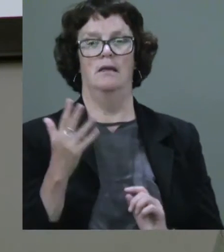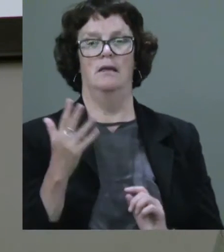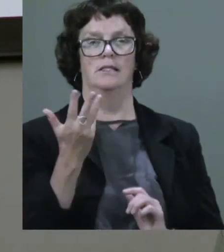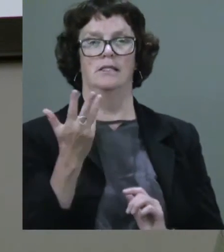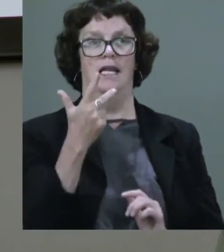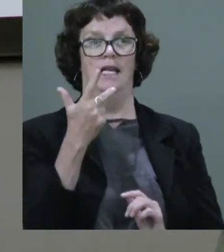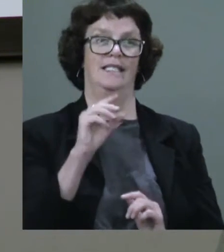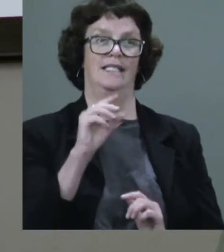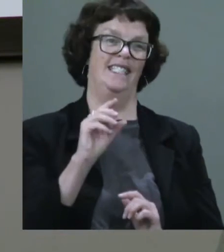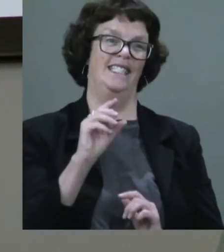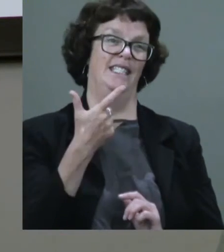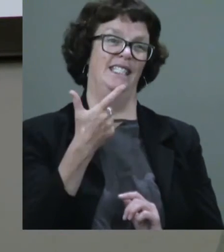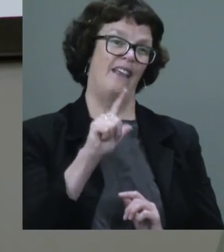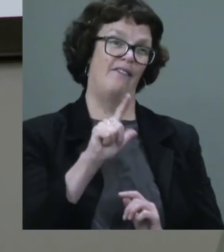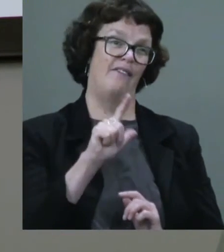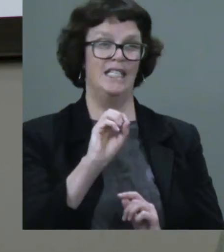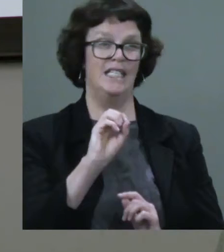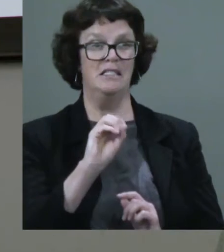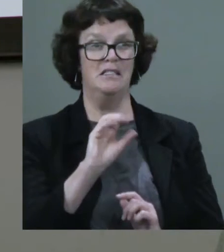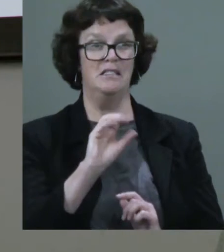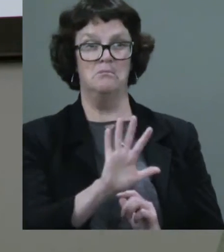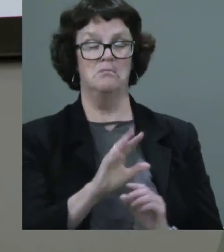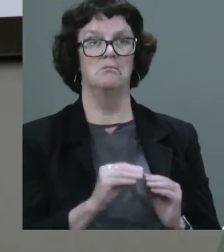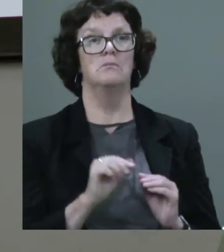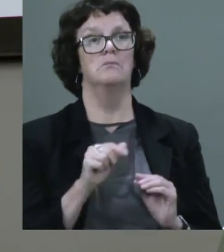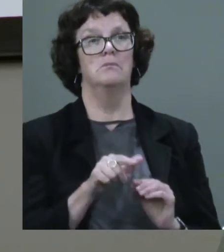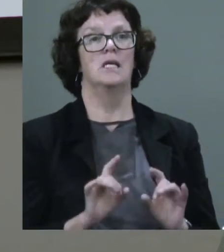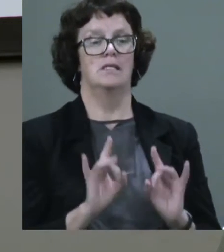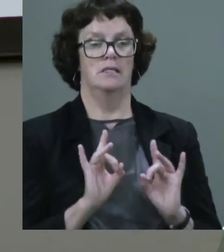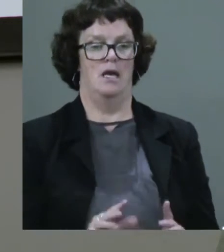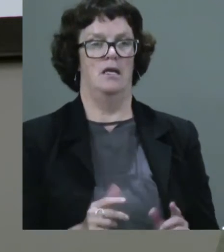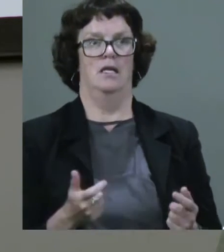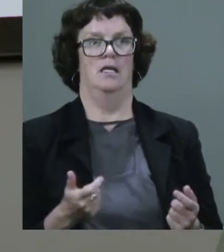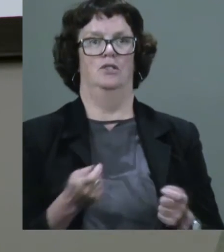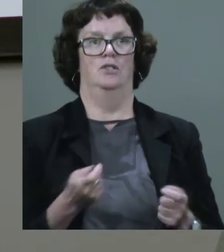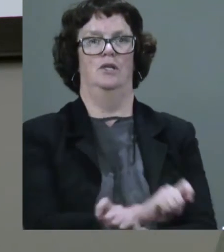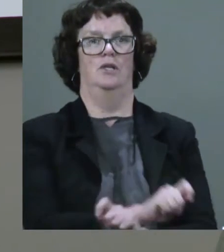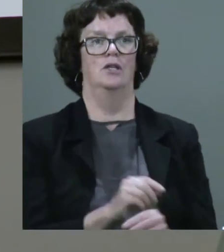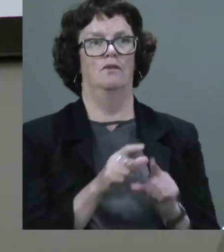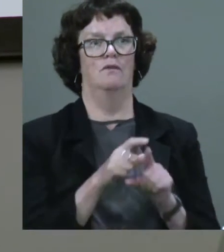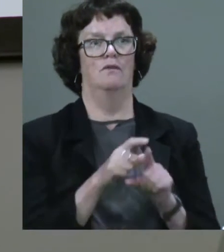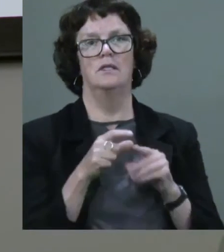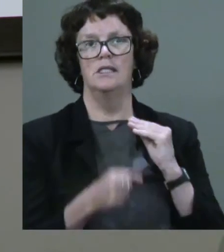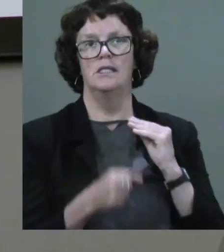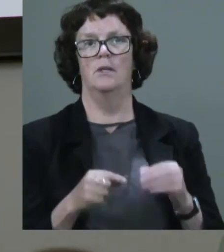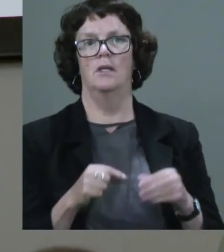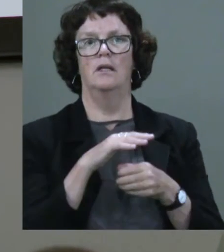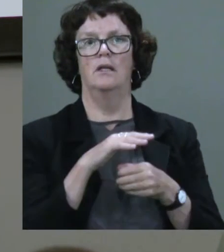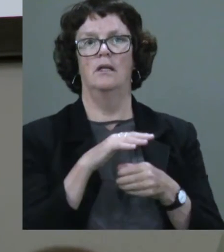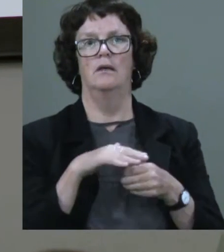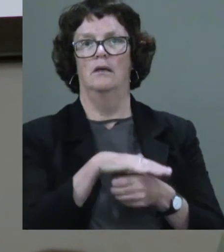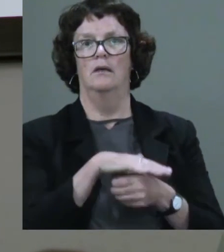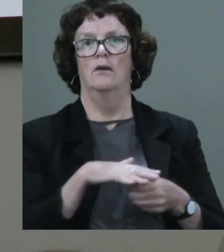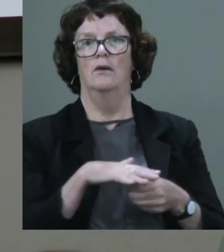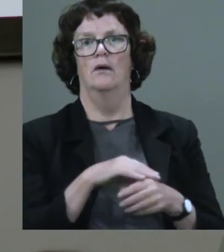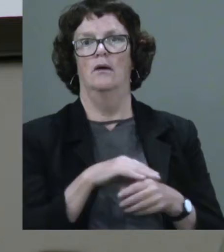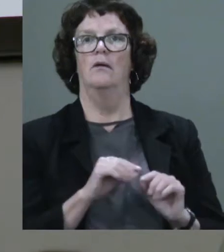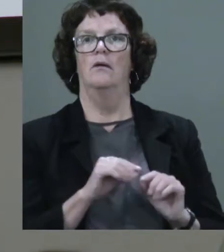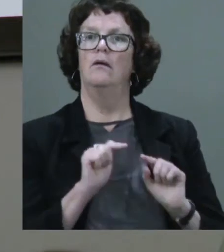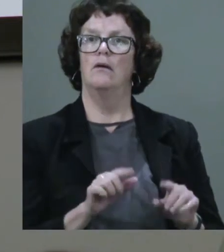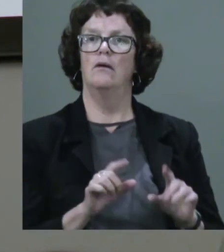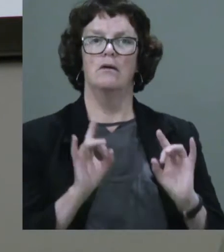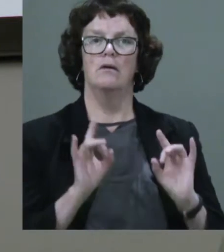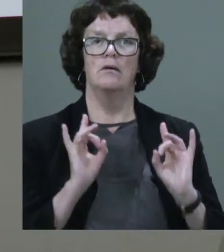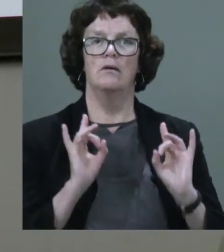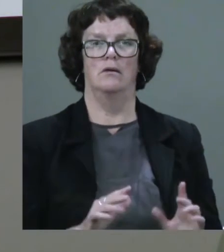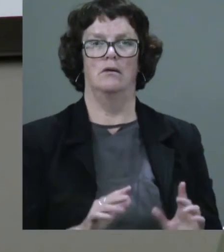and it was the start and the change of the disability landscape. It was where the conversations were starting from the medical